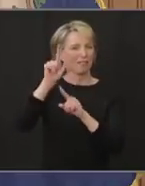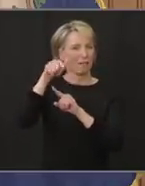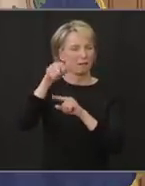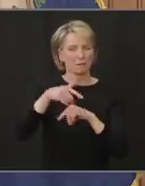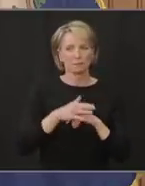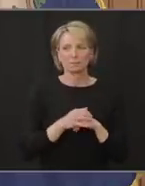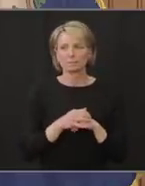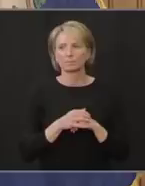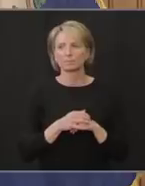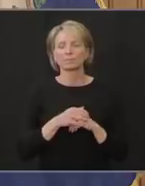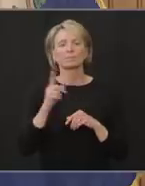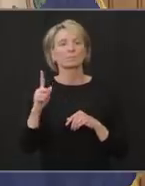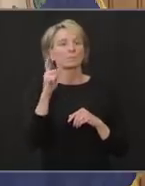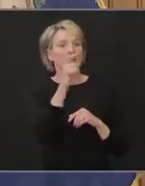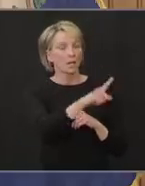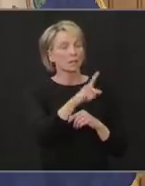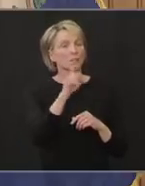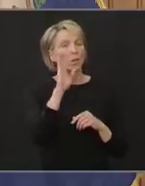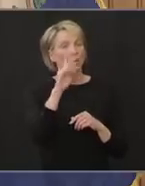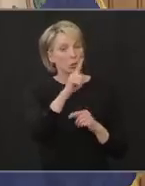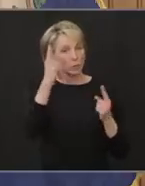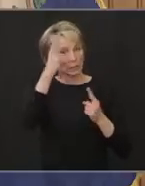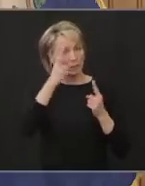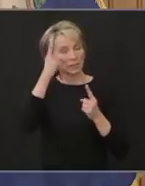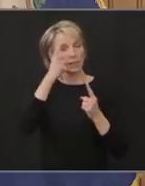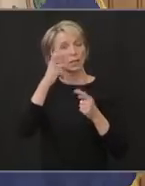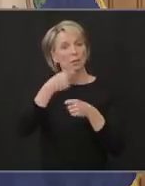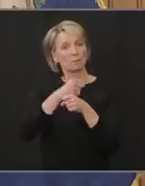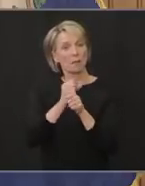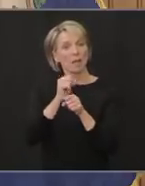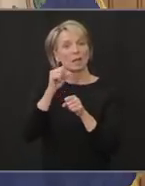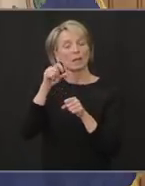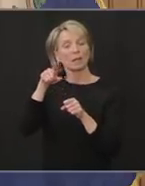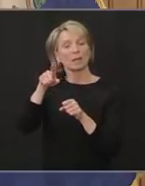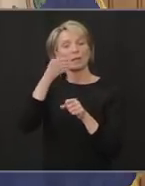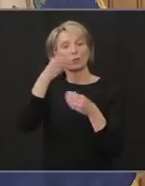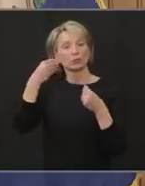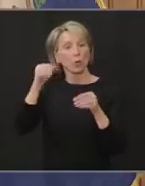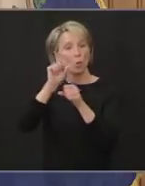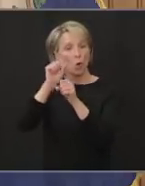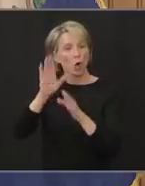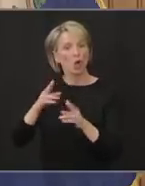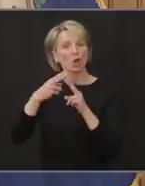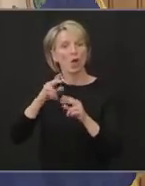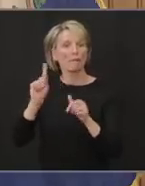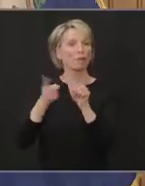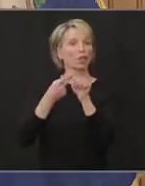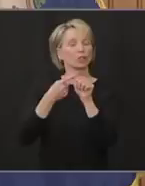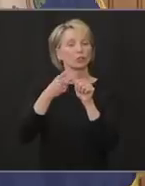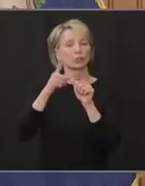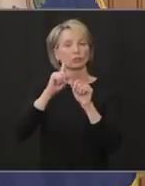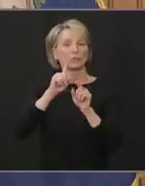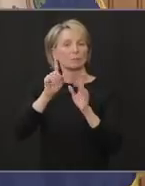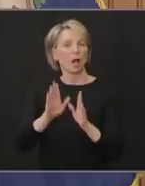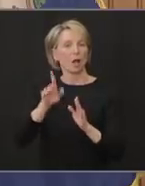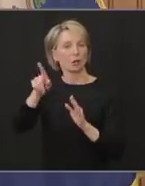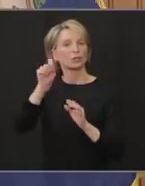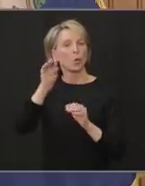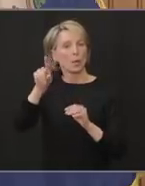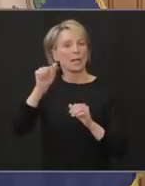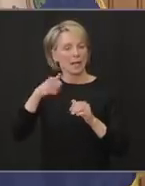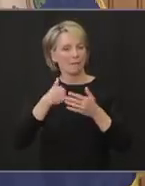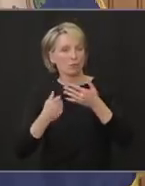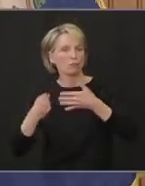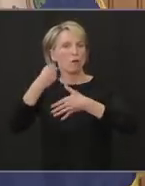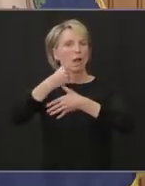Would you consider making grocery store workers first responders so that they could get access to priority testing and also access